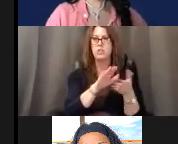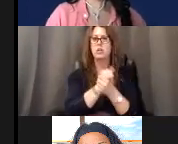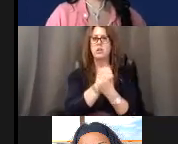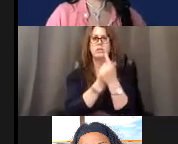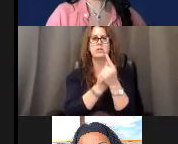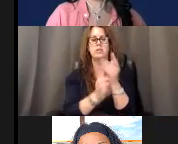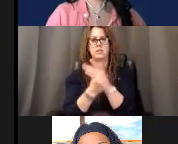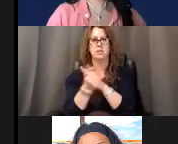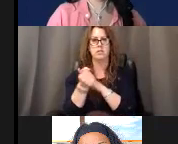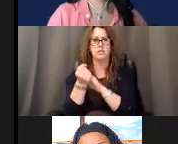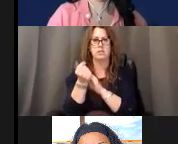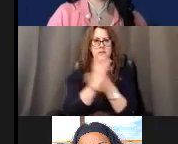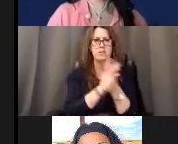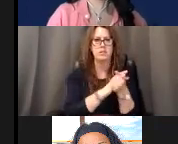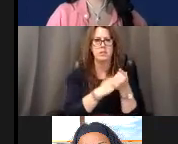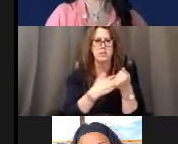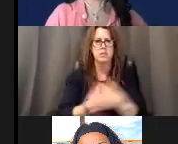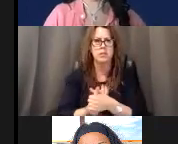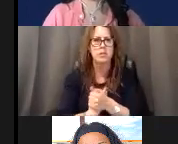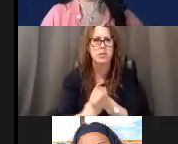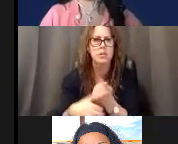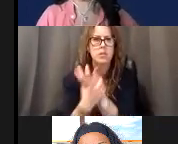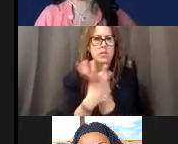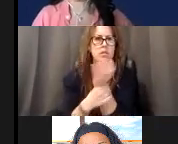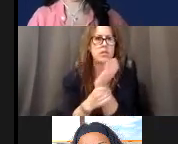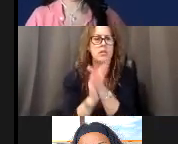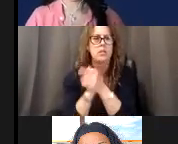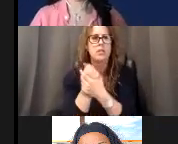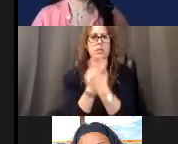is a bad thing. That's not the point, right? What we're really trying to